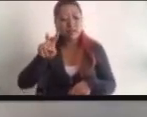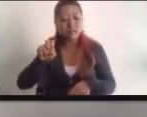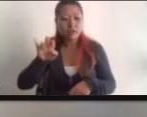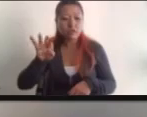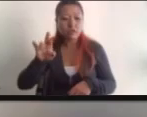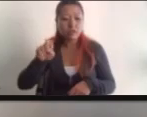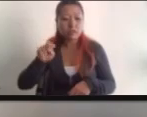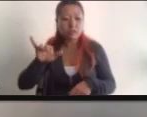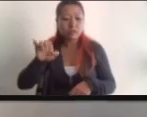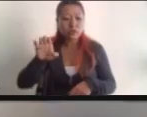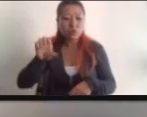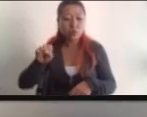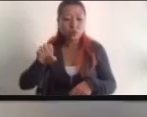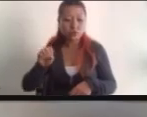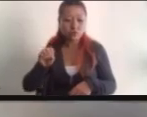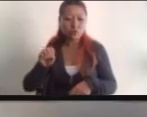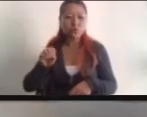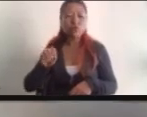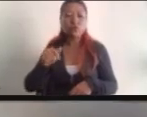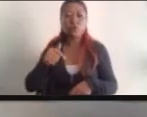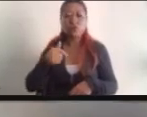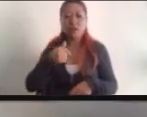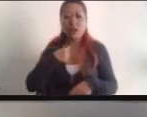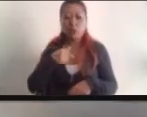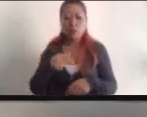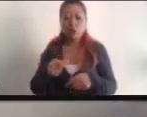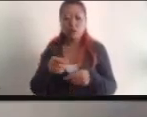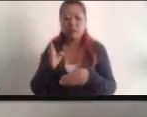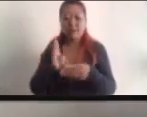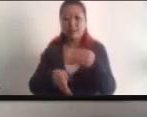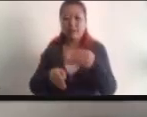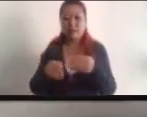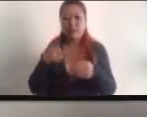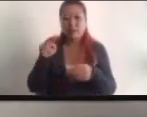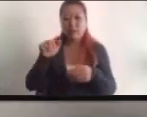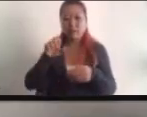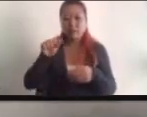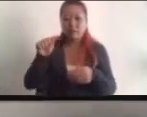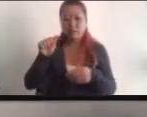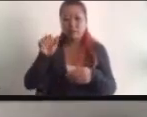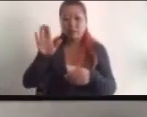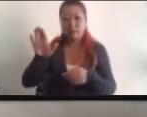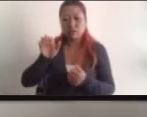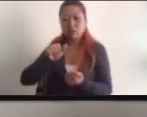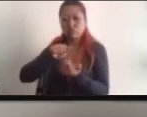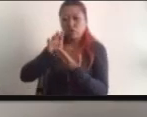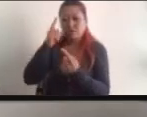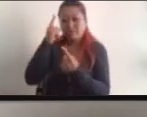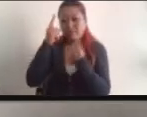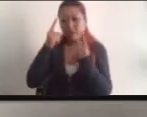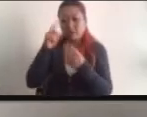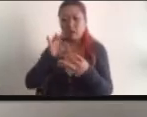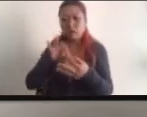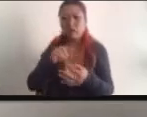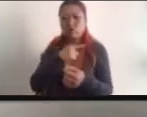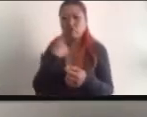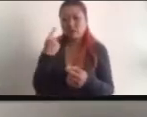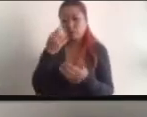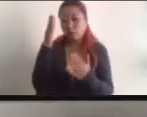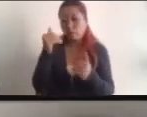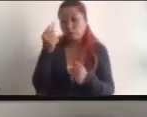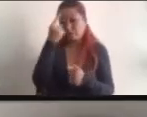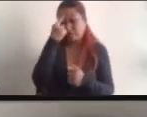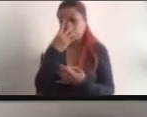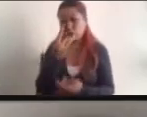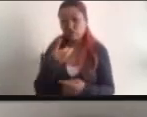And I will round it out with NASA's way of thinking about, I hope you guys find this interesting, and I will turn it over to